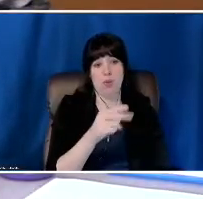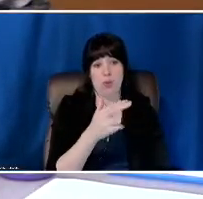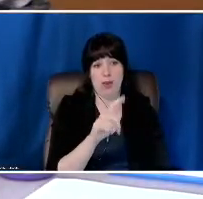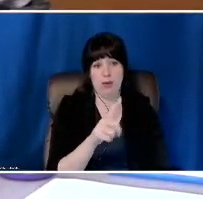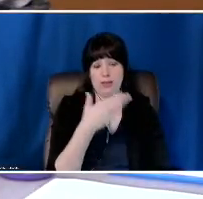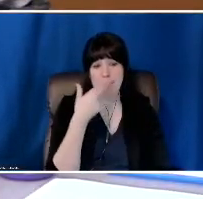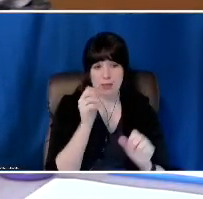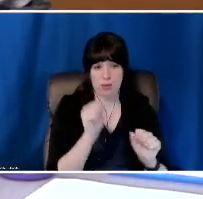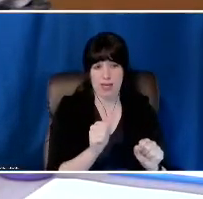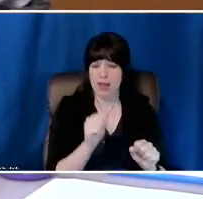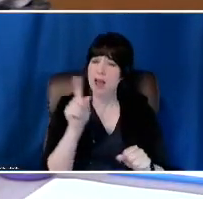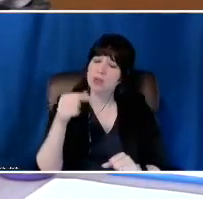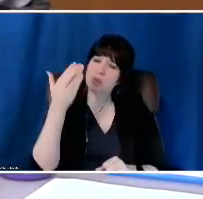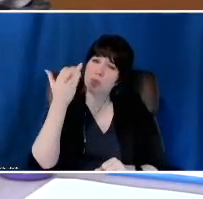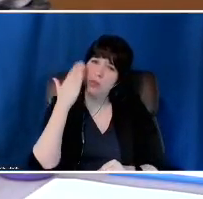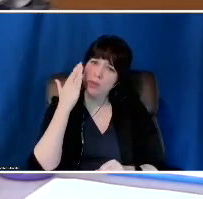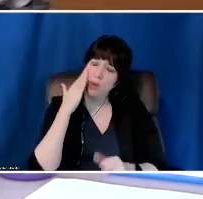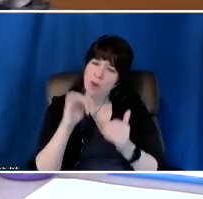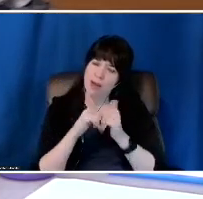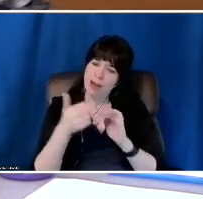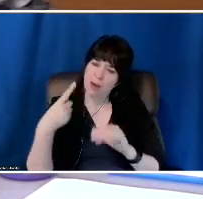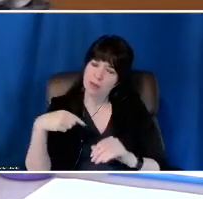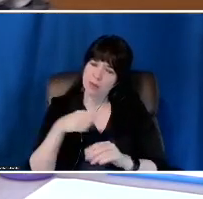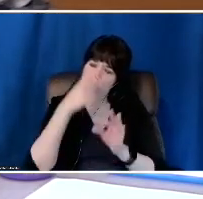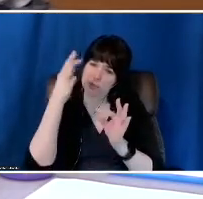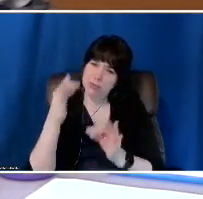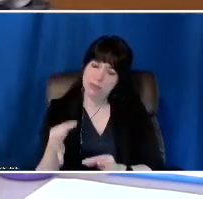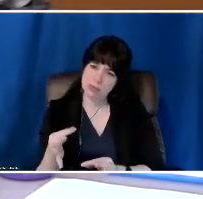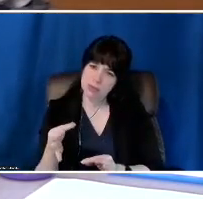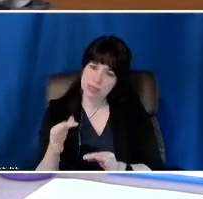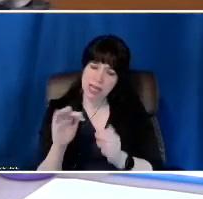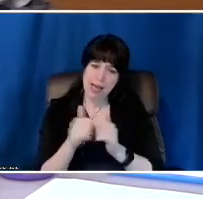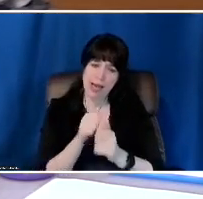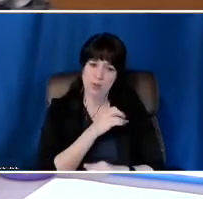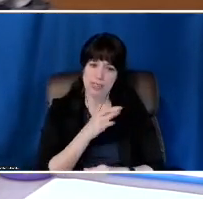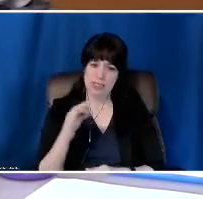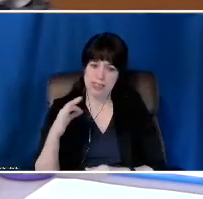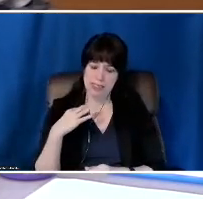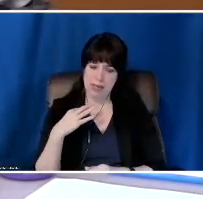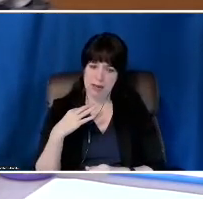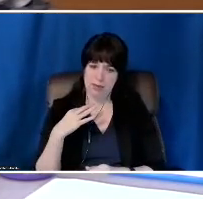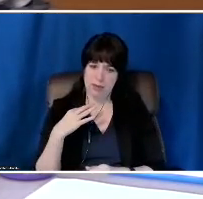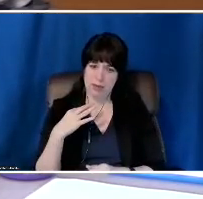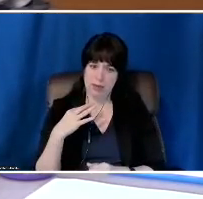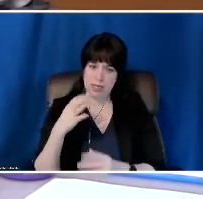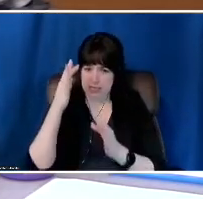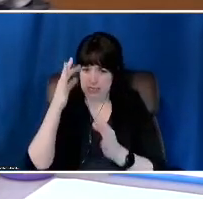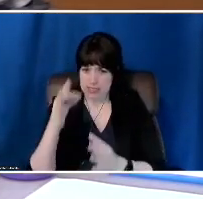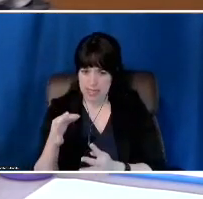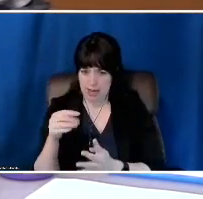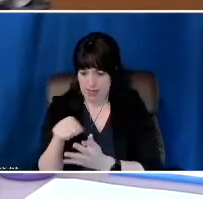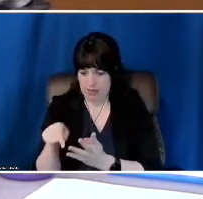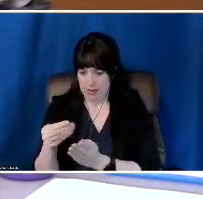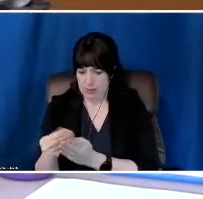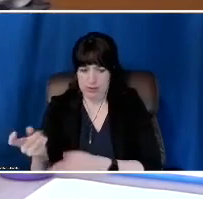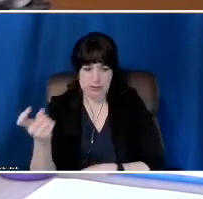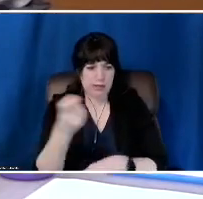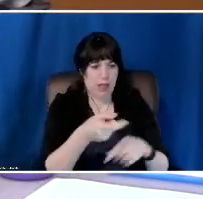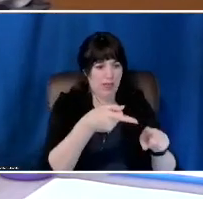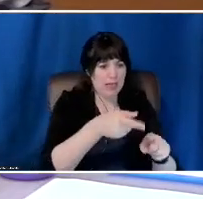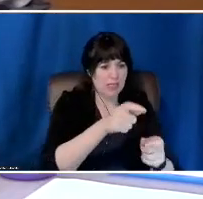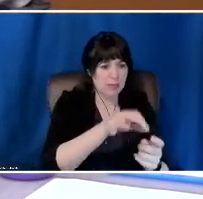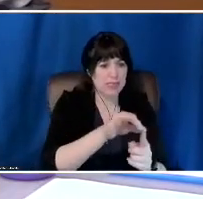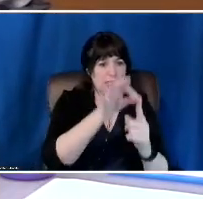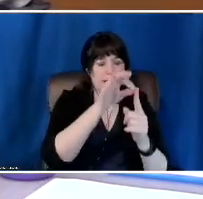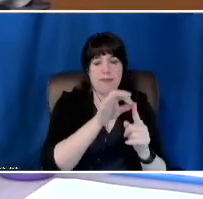I just want to know, how did we choose, how did staff come to reaching this particular organization out of all